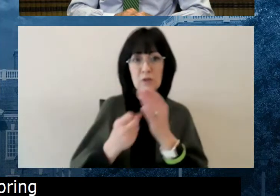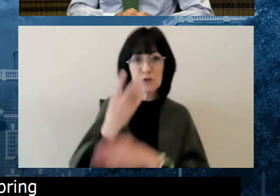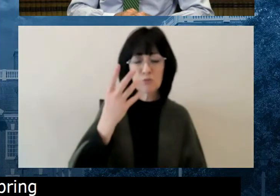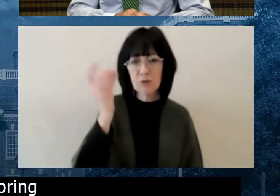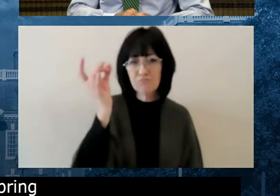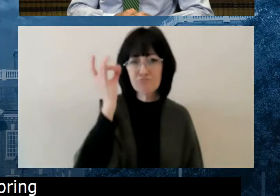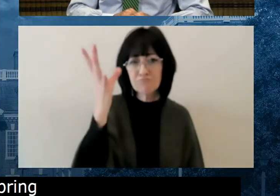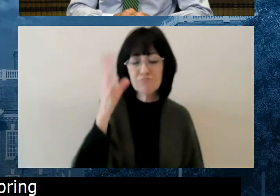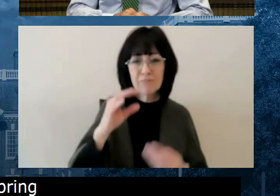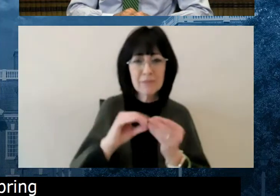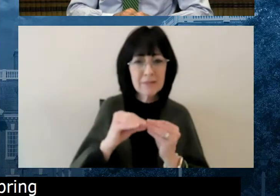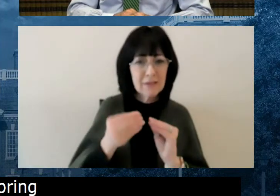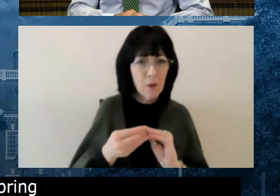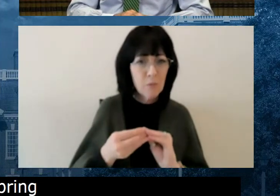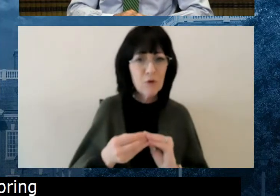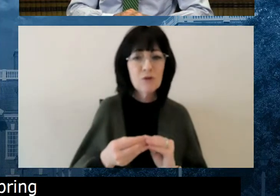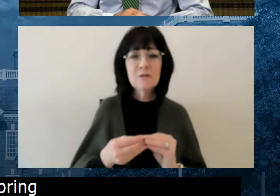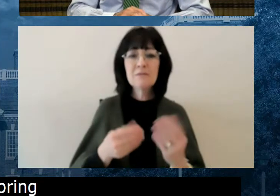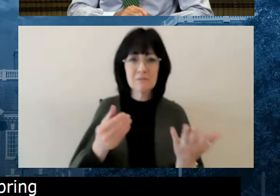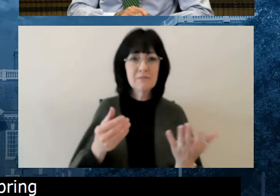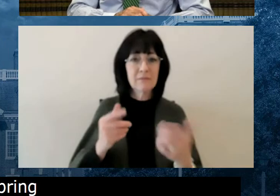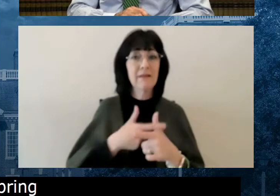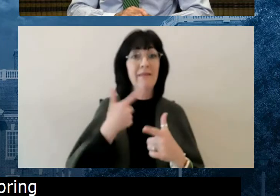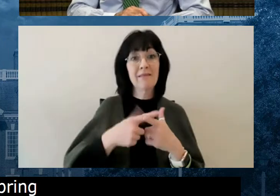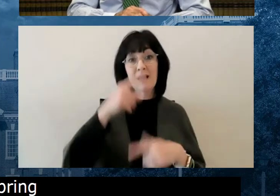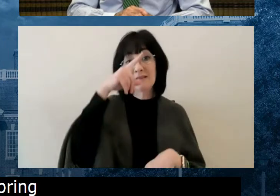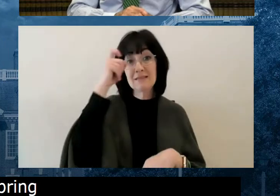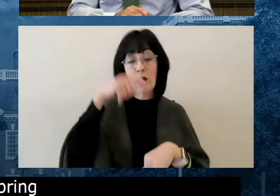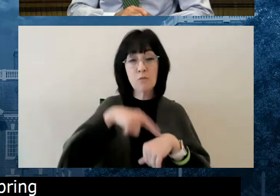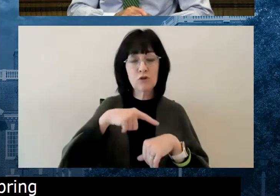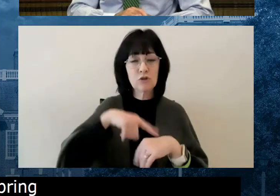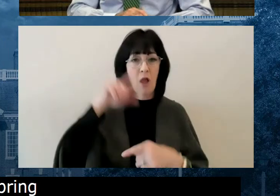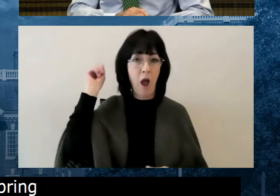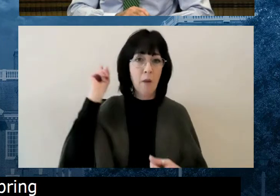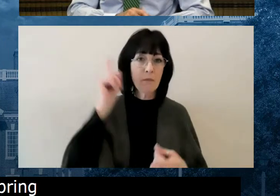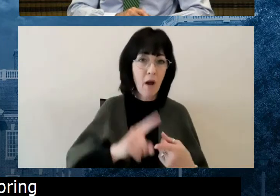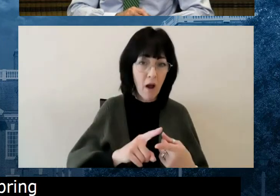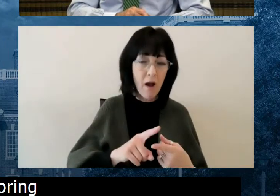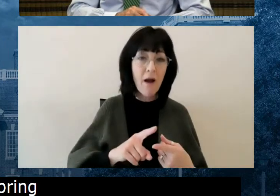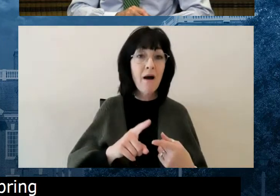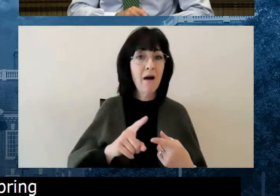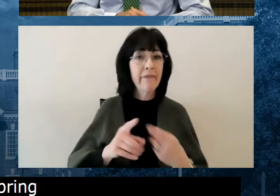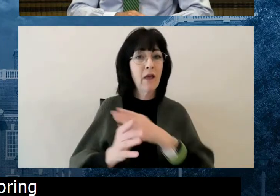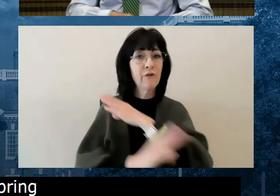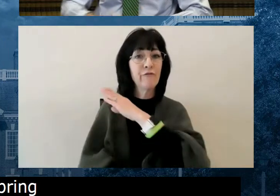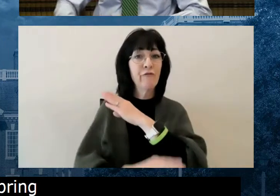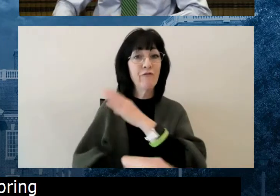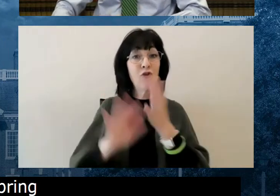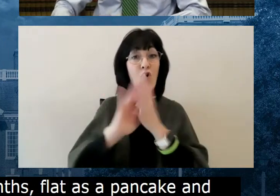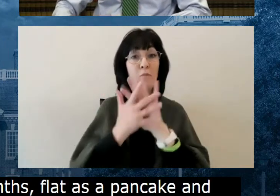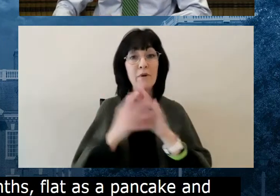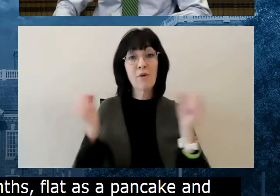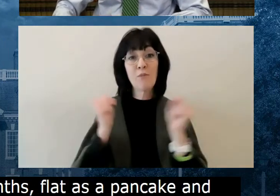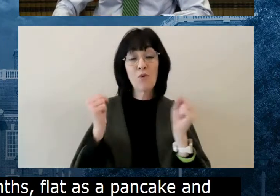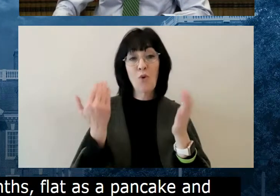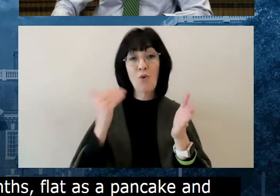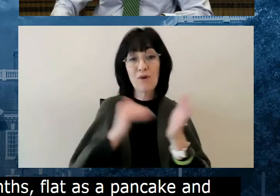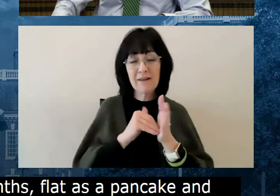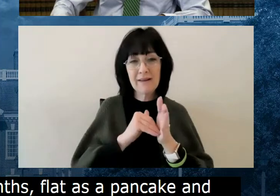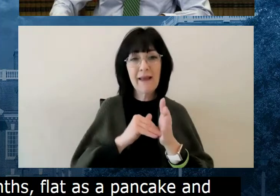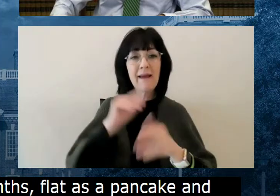flat as a pancake, and not till people started moving back inside. And you also know that during that period of time, we